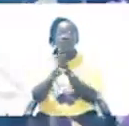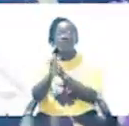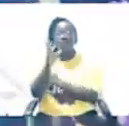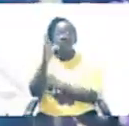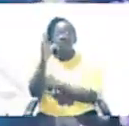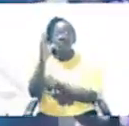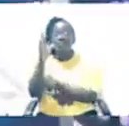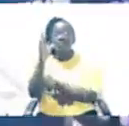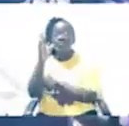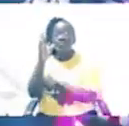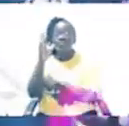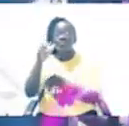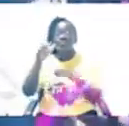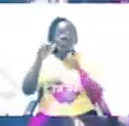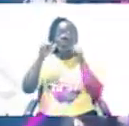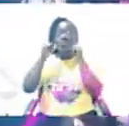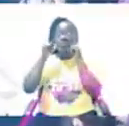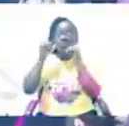father,